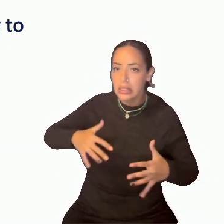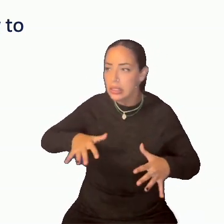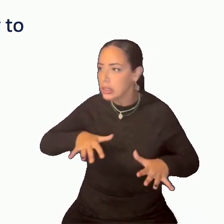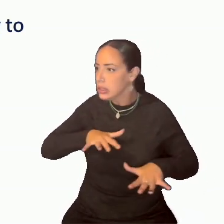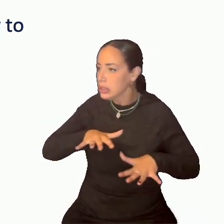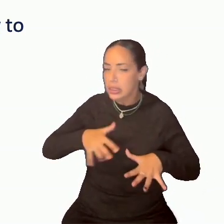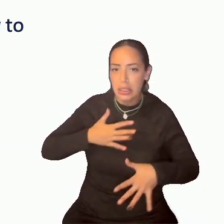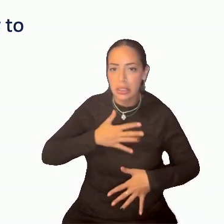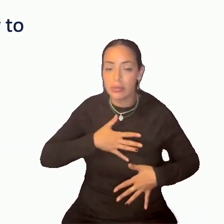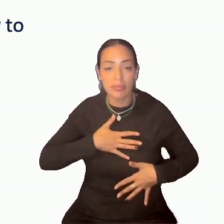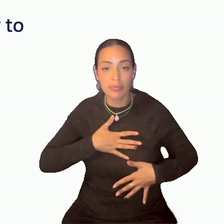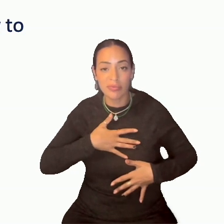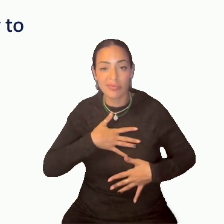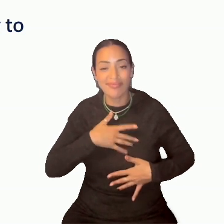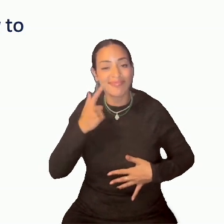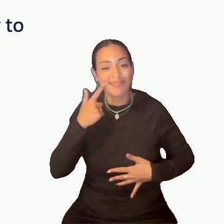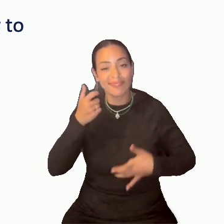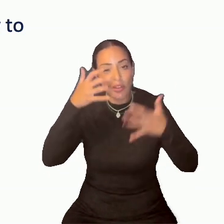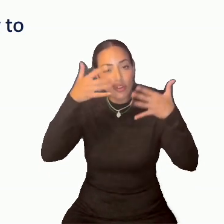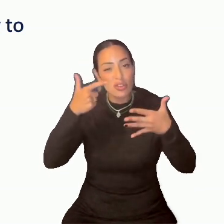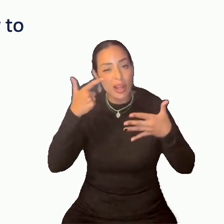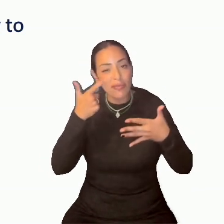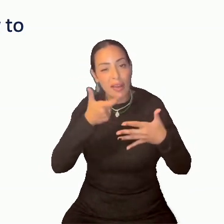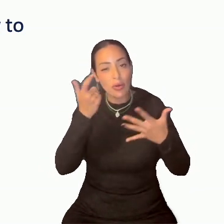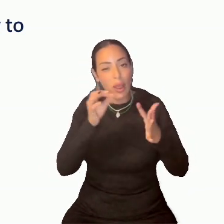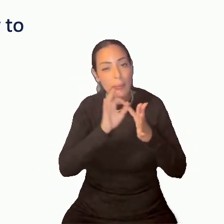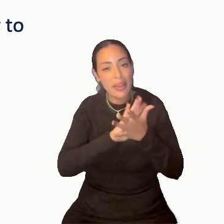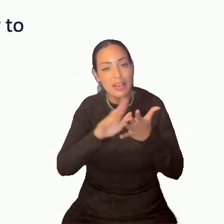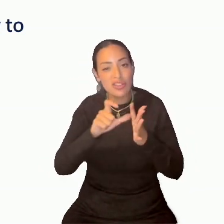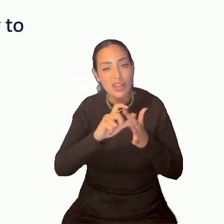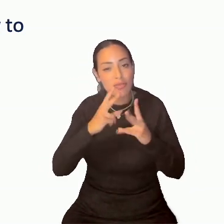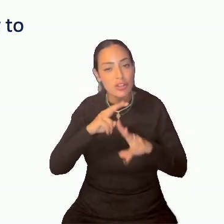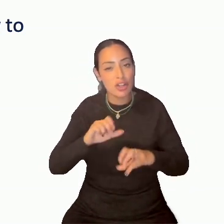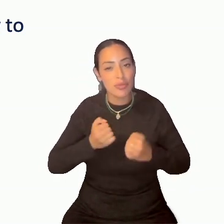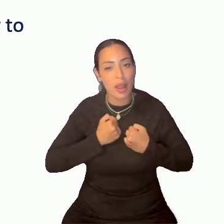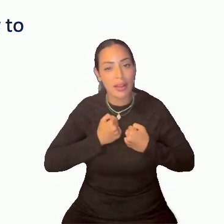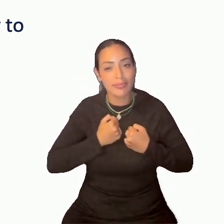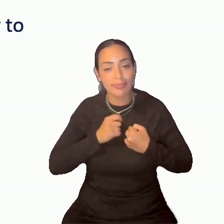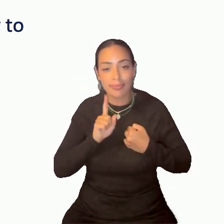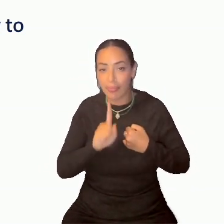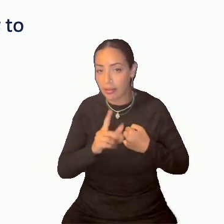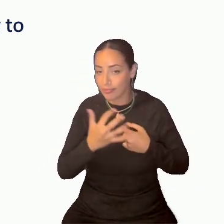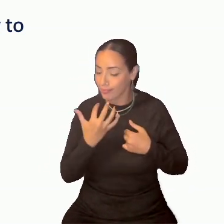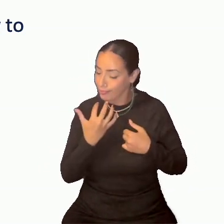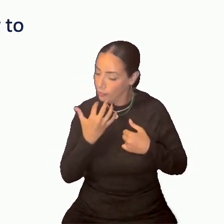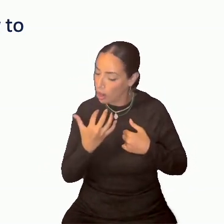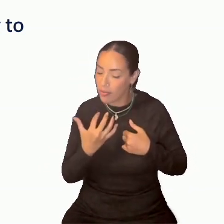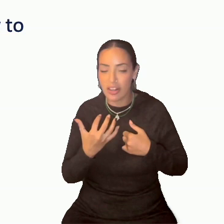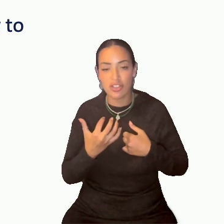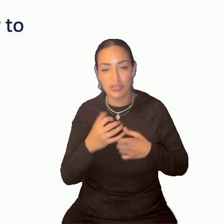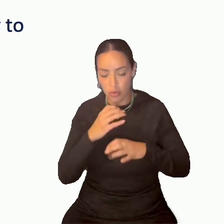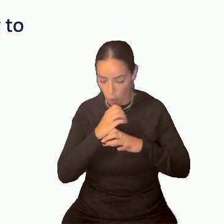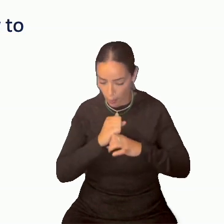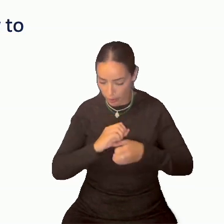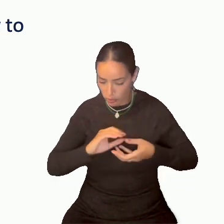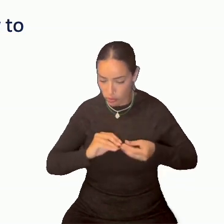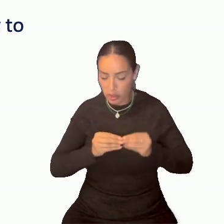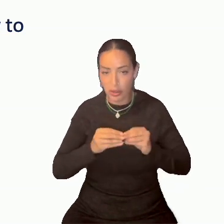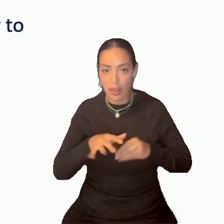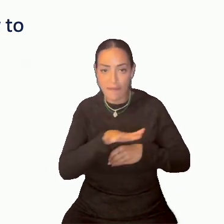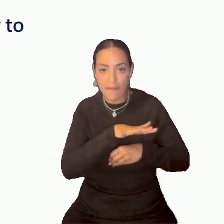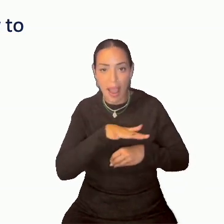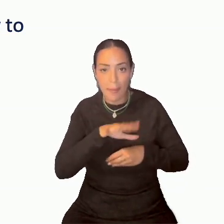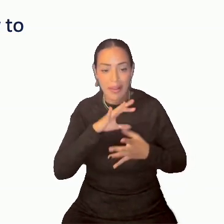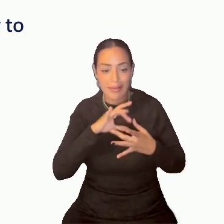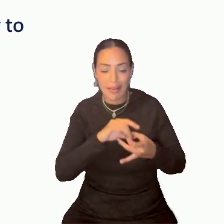This was particularly evident in the findings of my PhD research. However, it was the courage, commitment, and creativity of the assigned